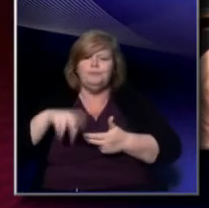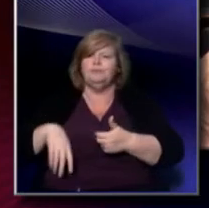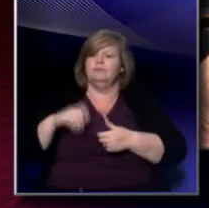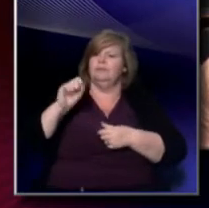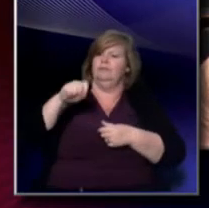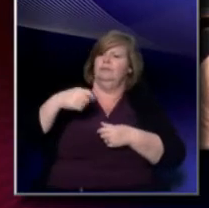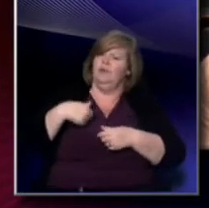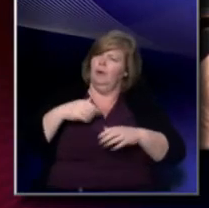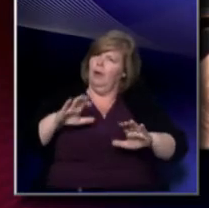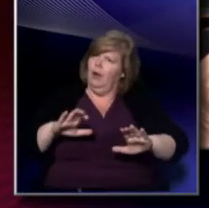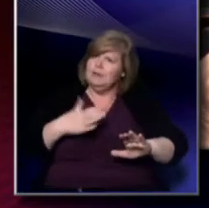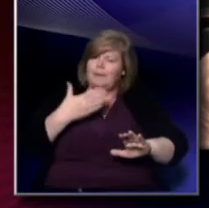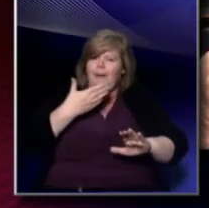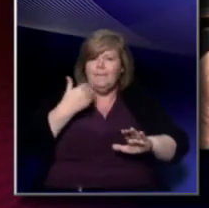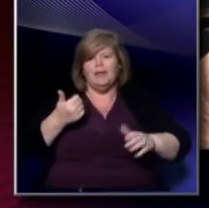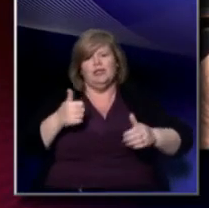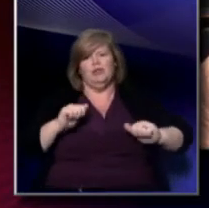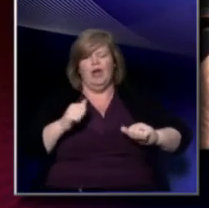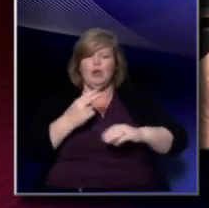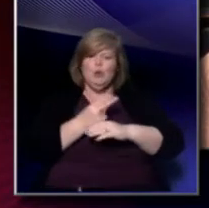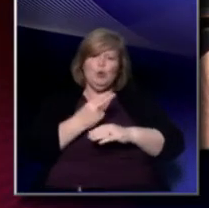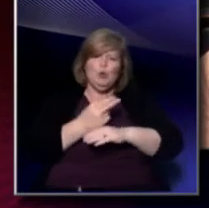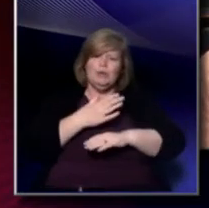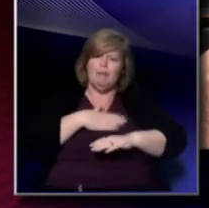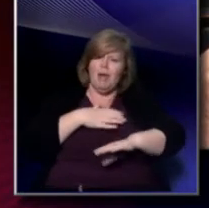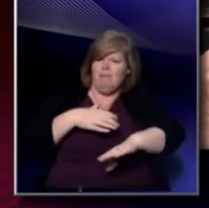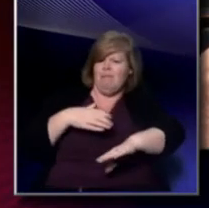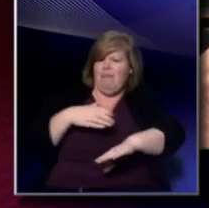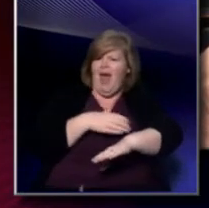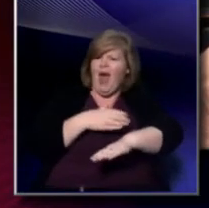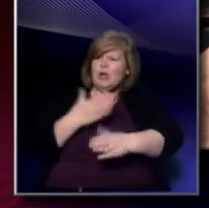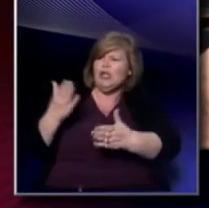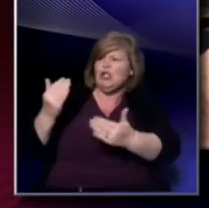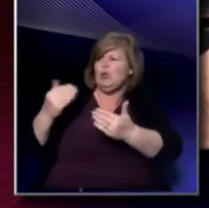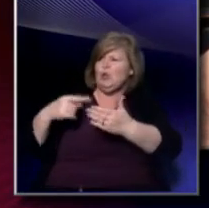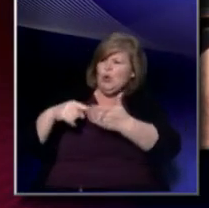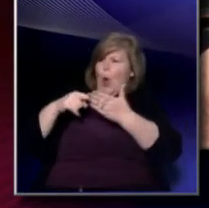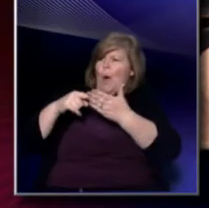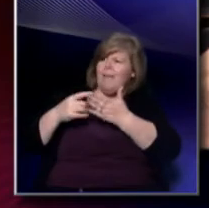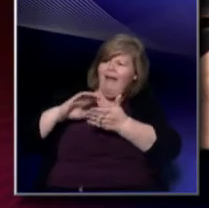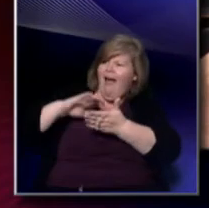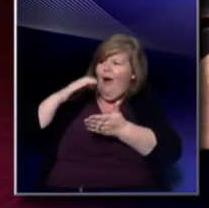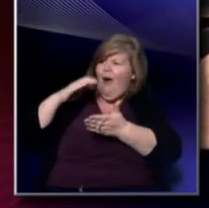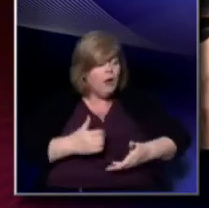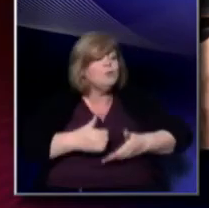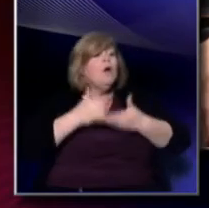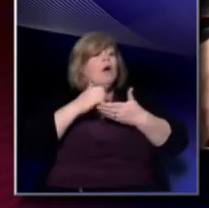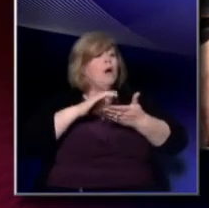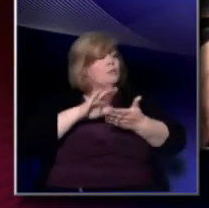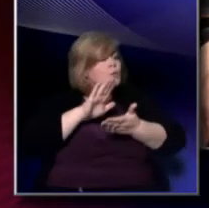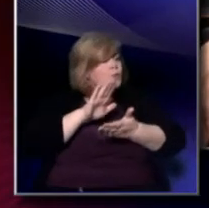I did my best to try to use my Jedi powers to get them to show their hand on that when we were in the training with them.